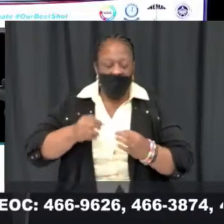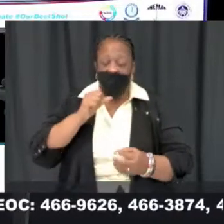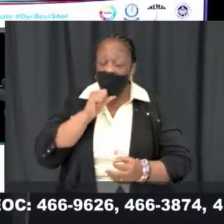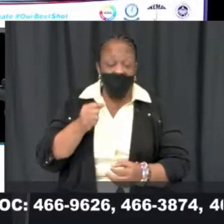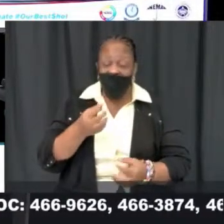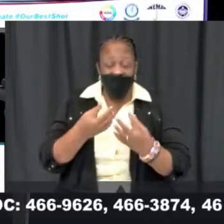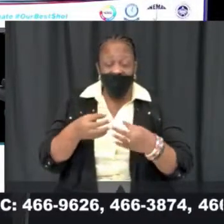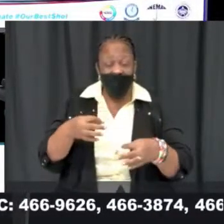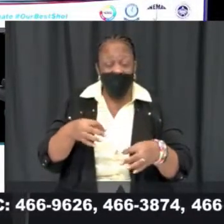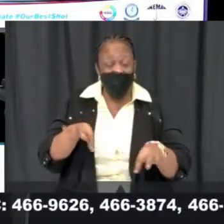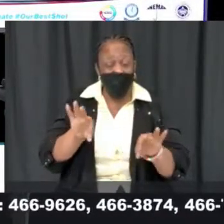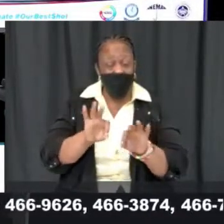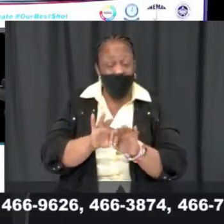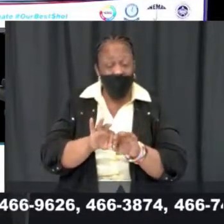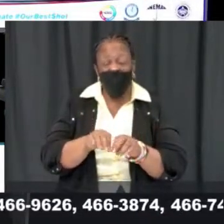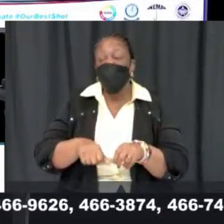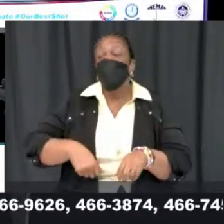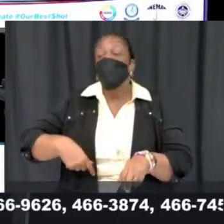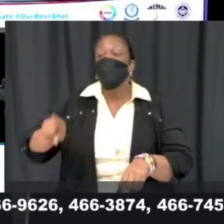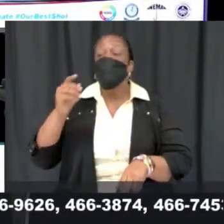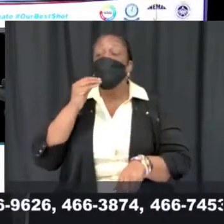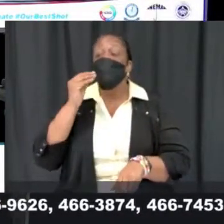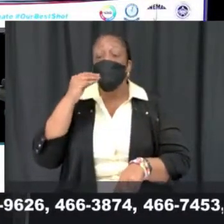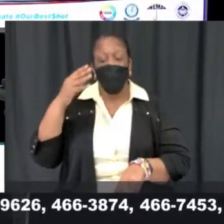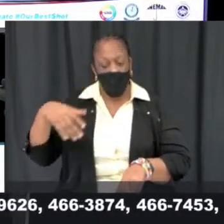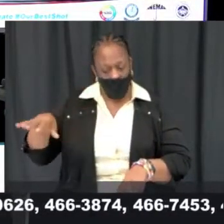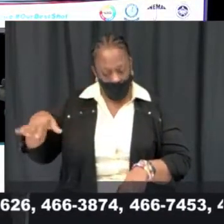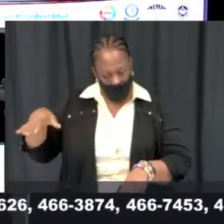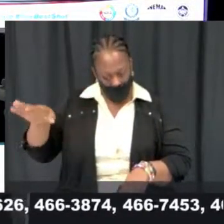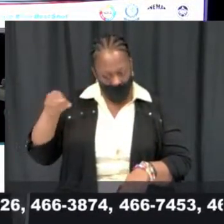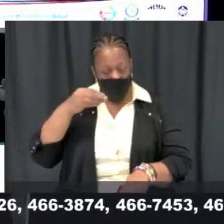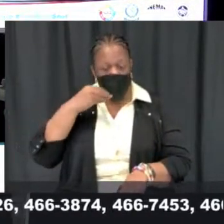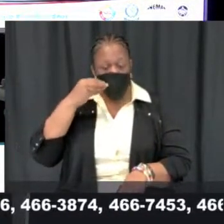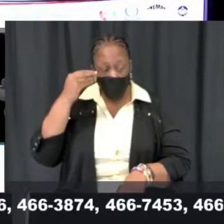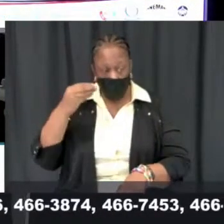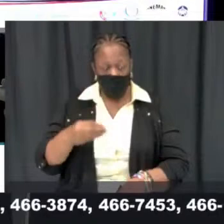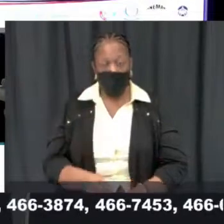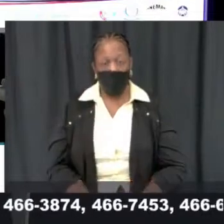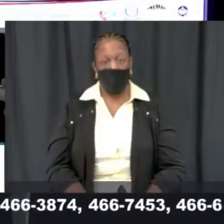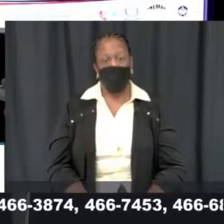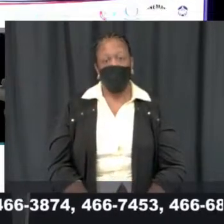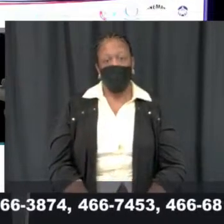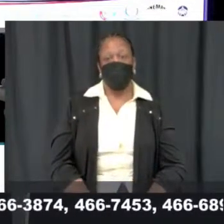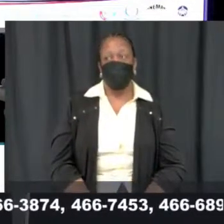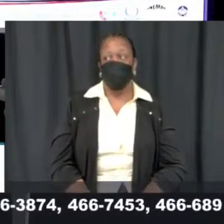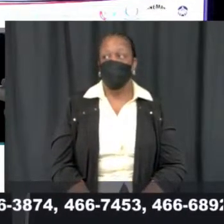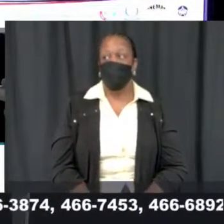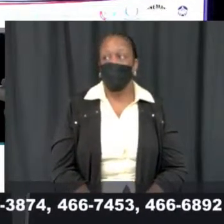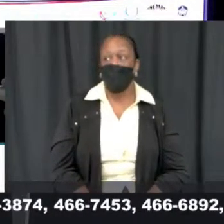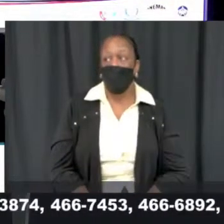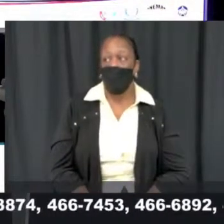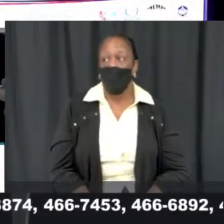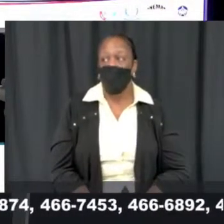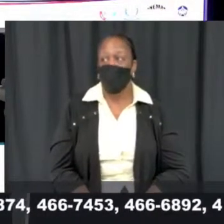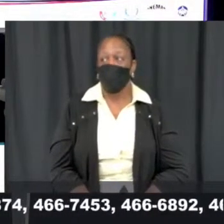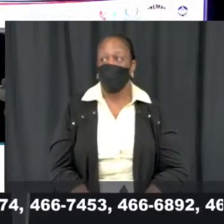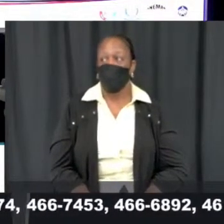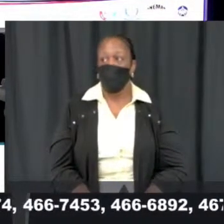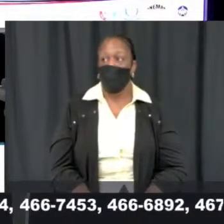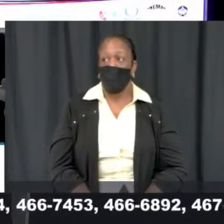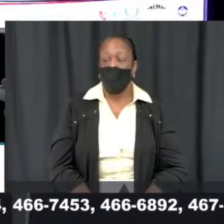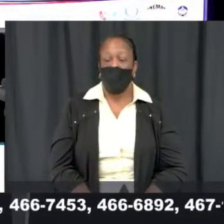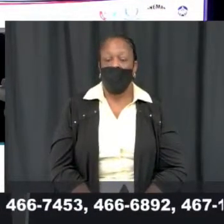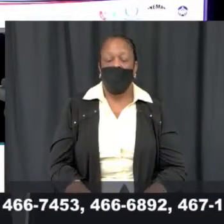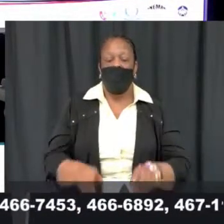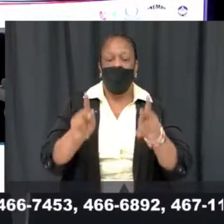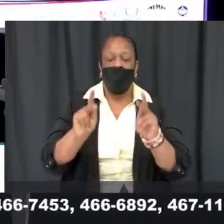whether you're on land or sea, there is no special privilege. I'm hearing this rhetoric about persons entering the country and free to move